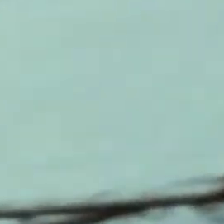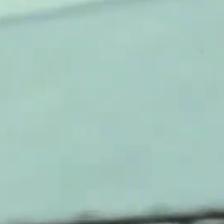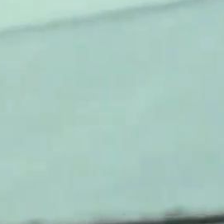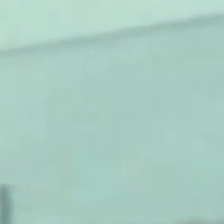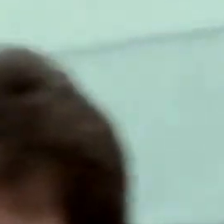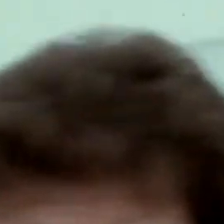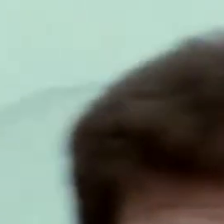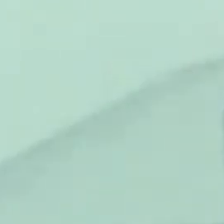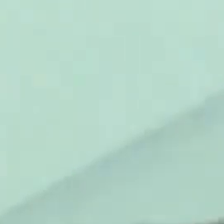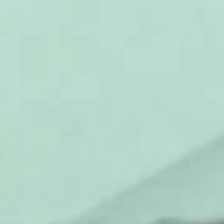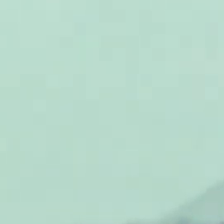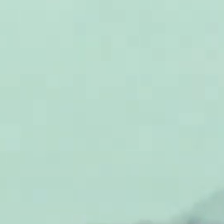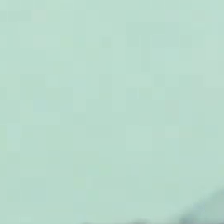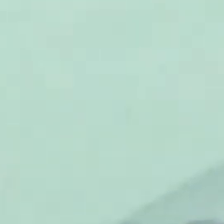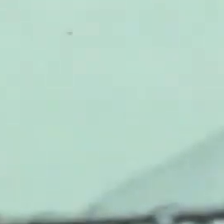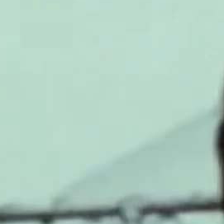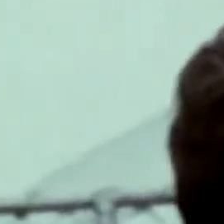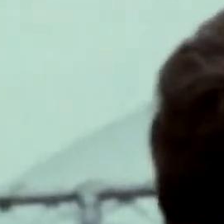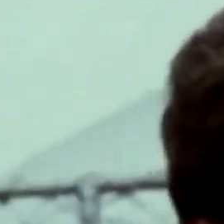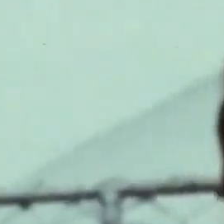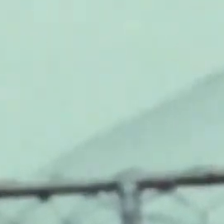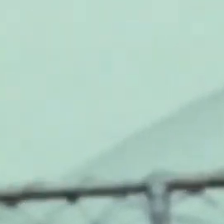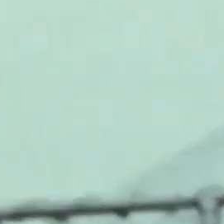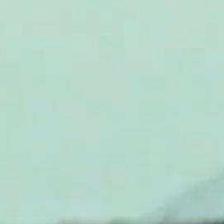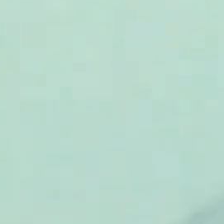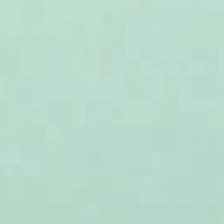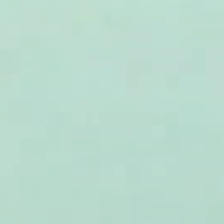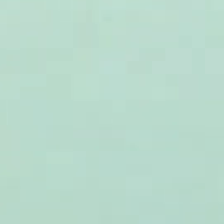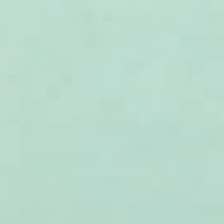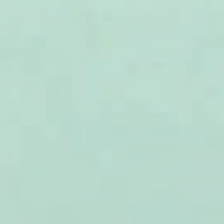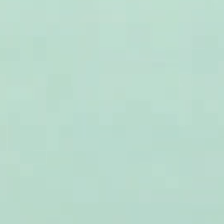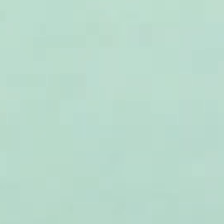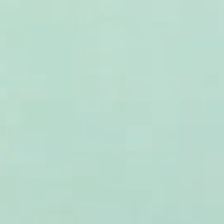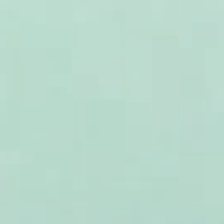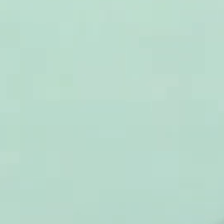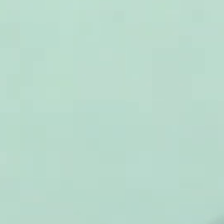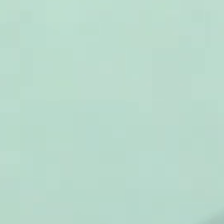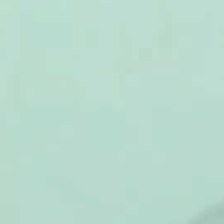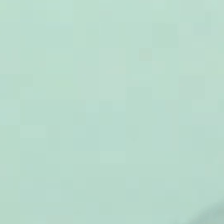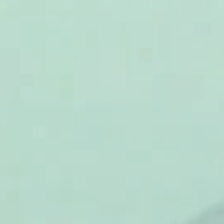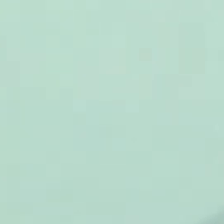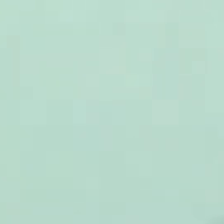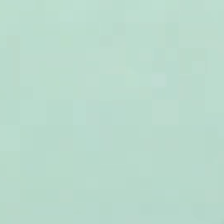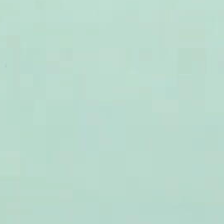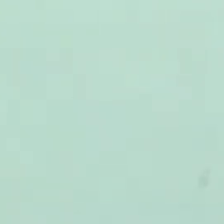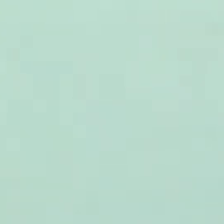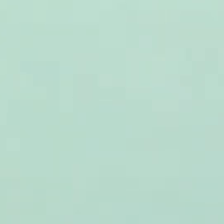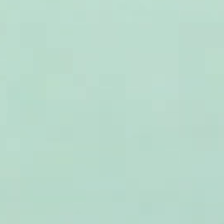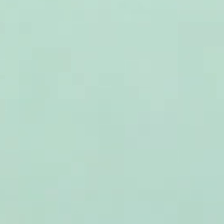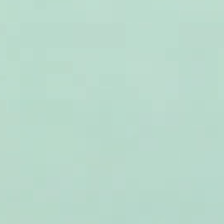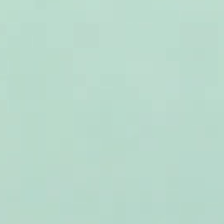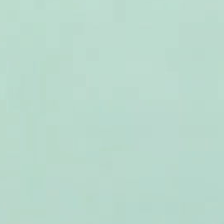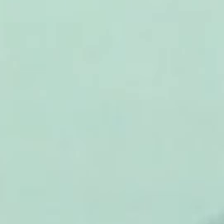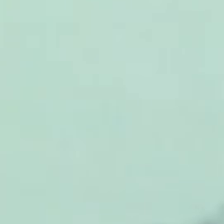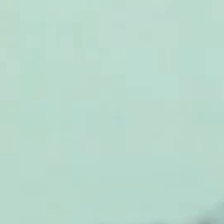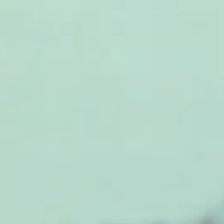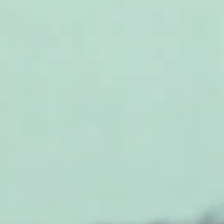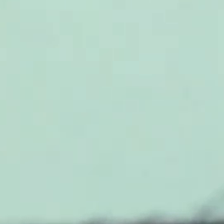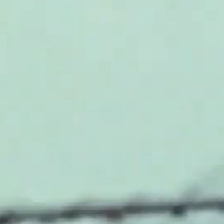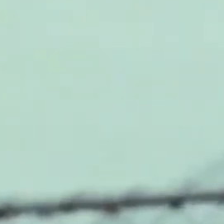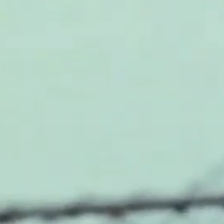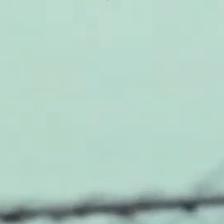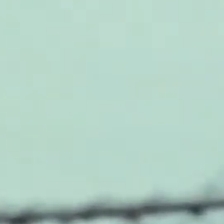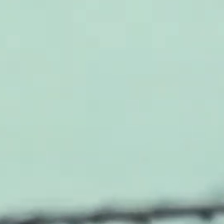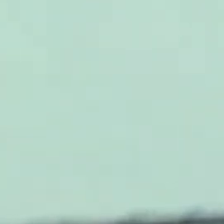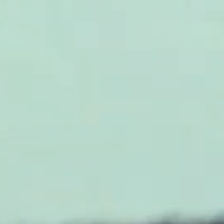this man, I sit in Ventersdorp. I tell you people when he can take shots from us. But he's